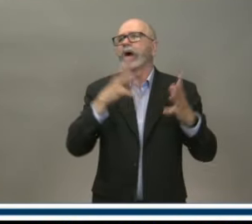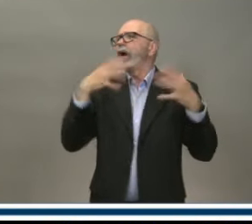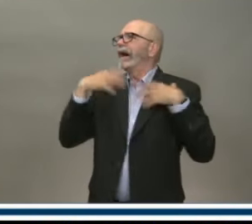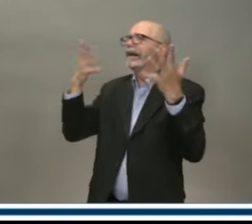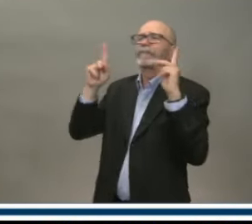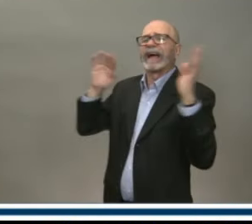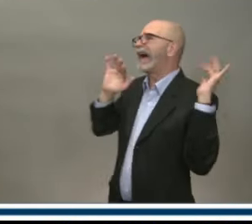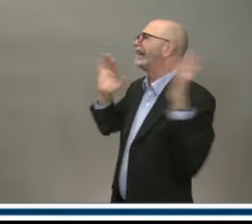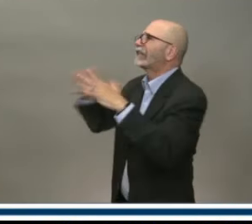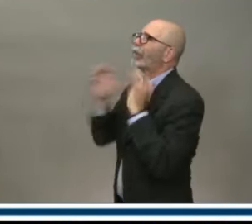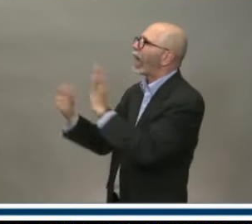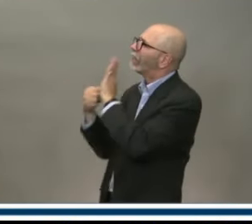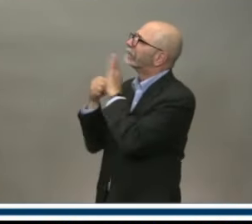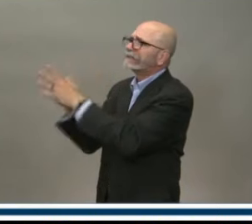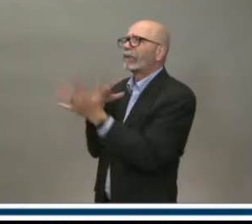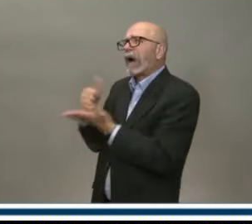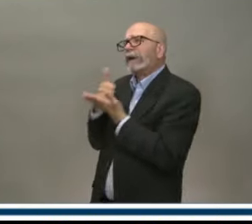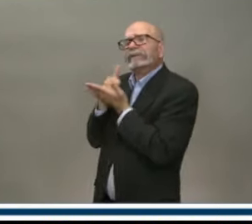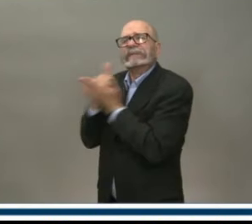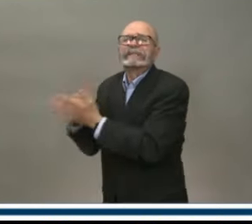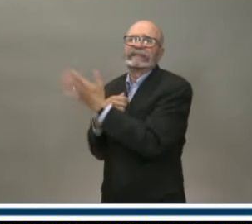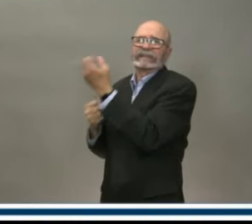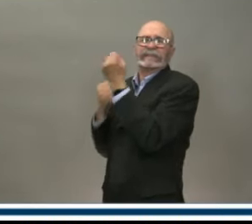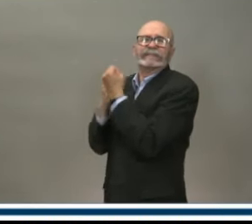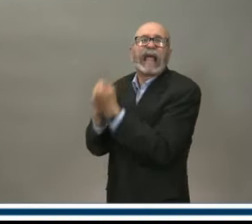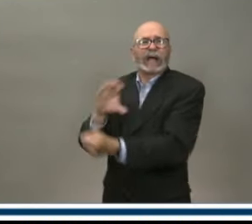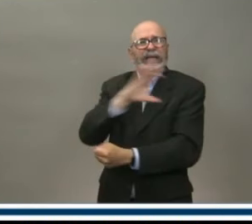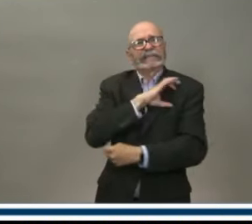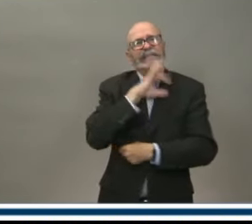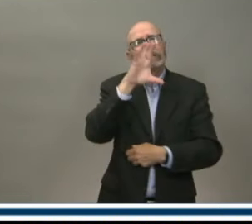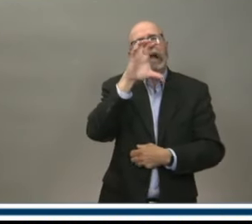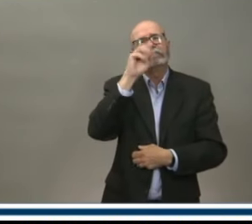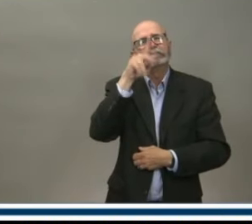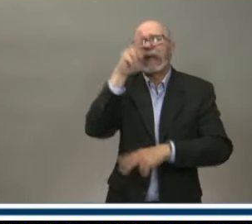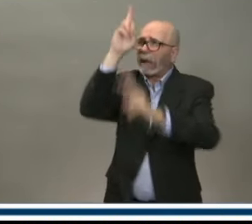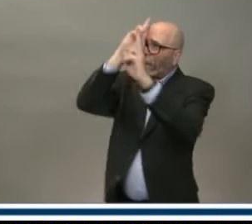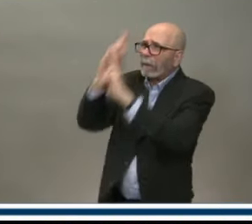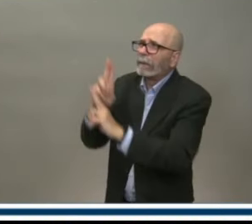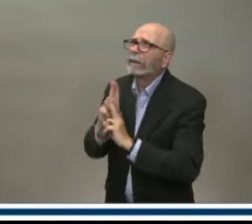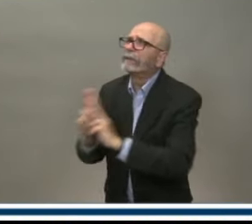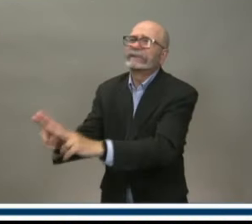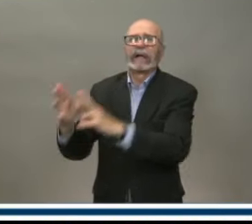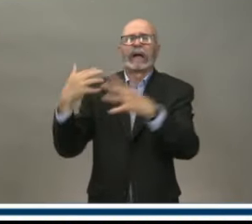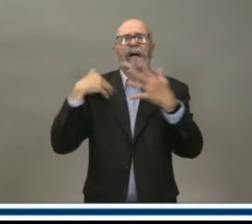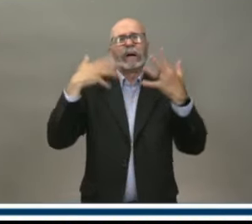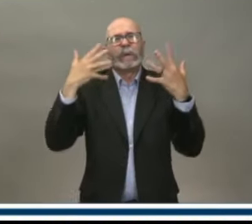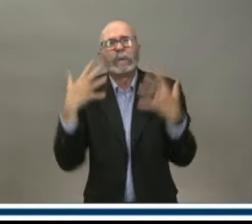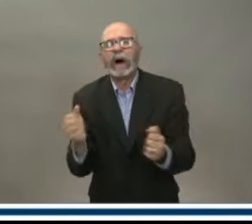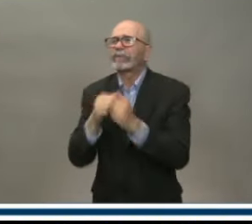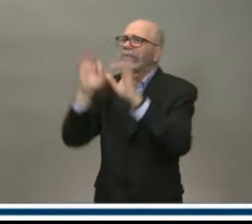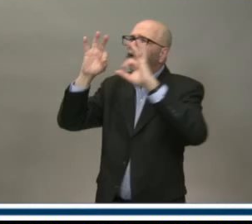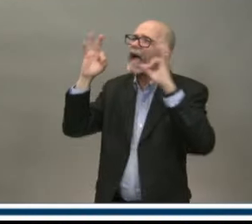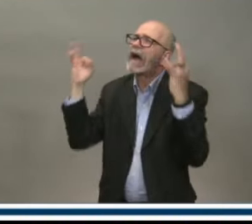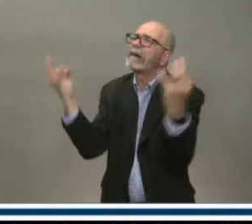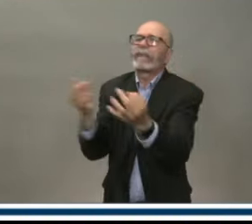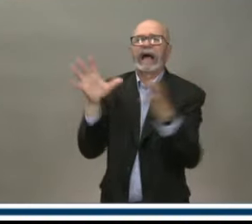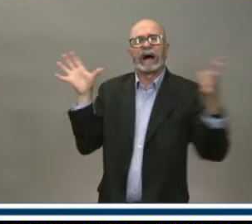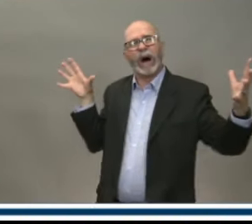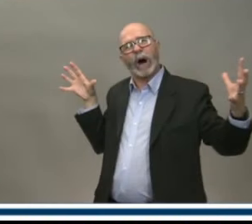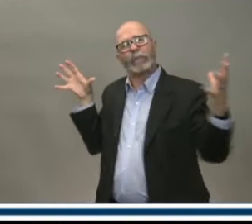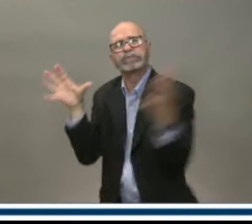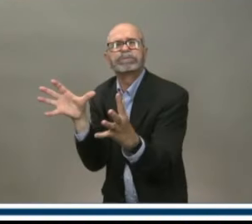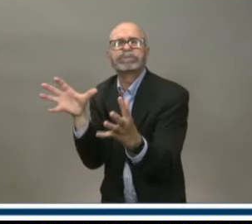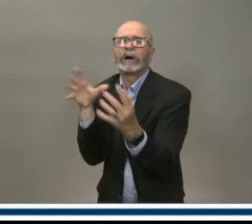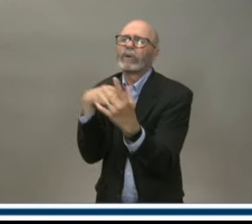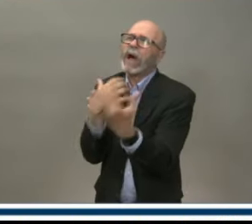the RCMP, to other police forces and first responders, as well as to the families and loved ones of the